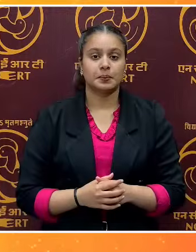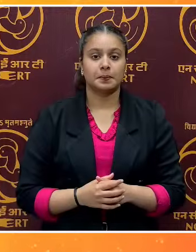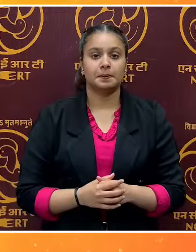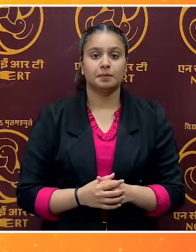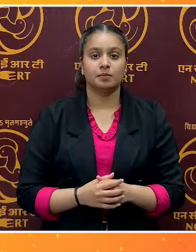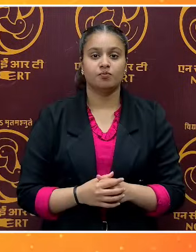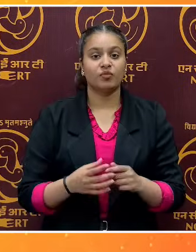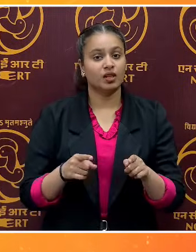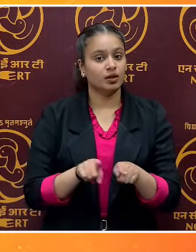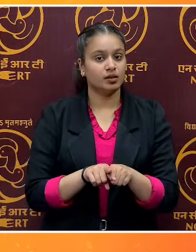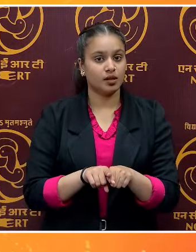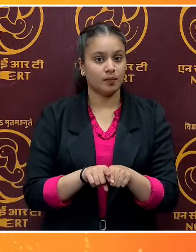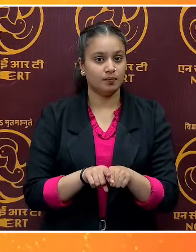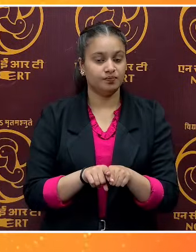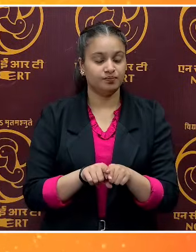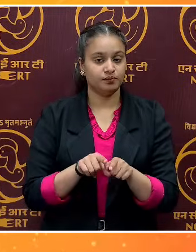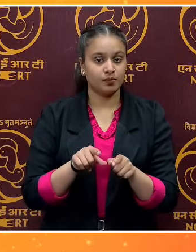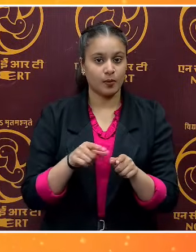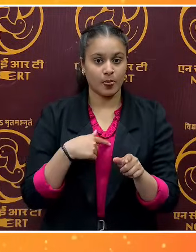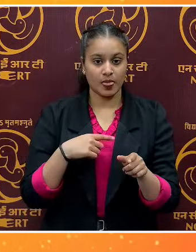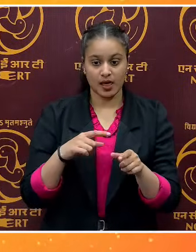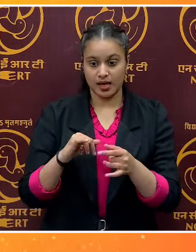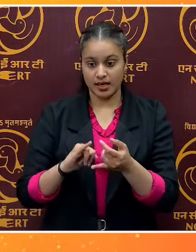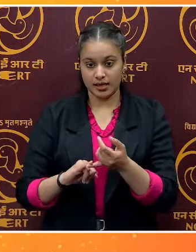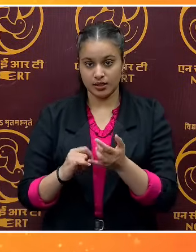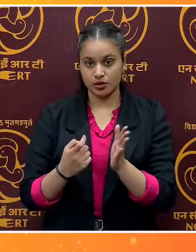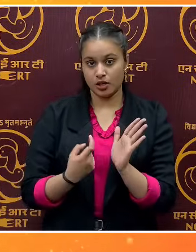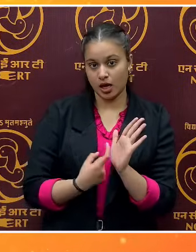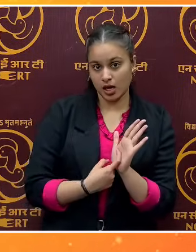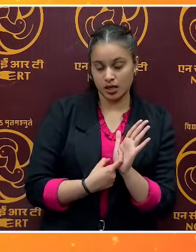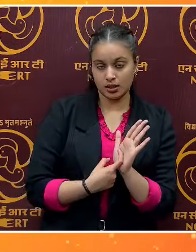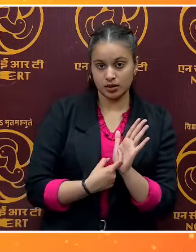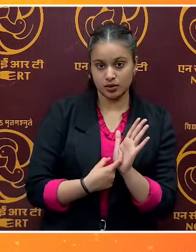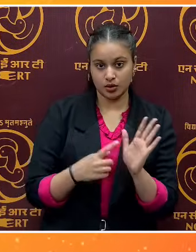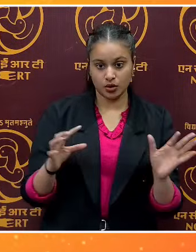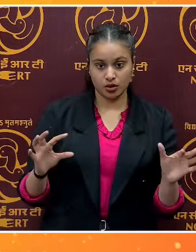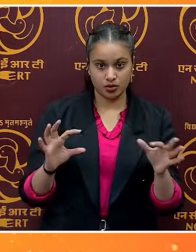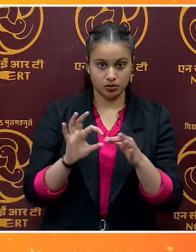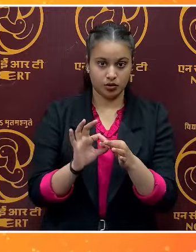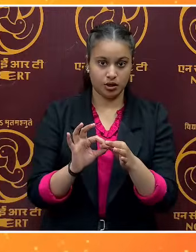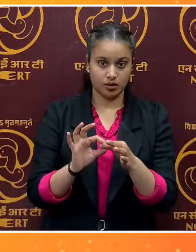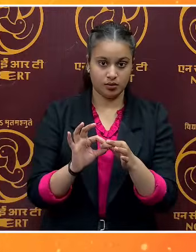I will take midpoint of SR and join this.